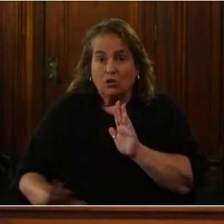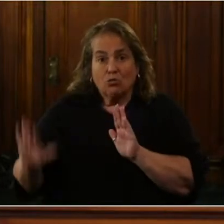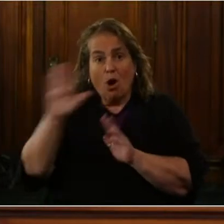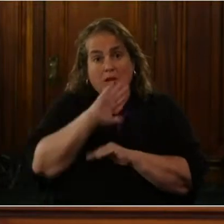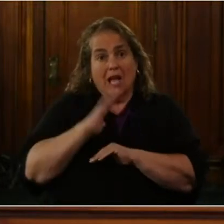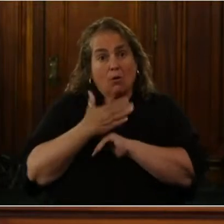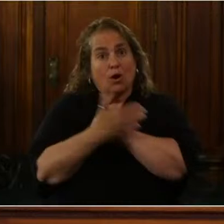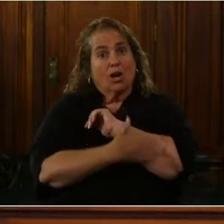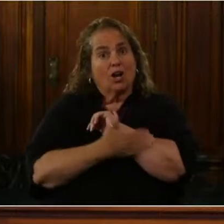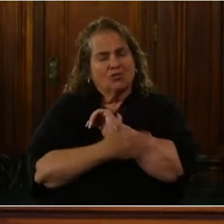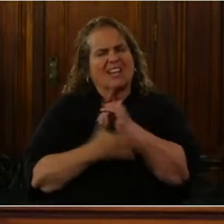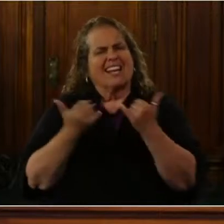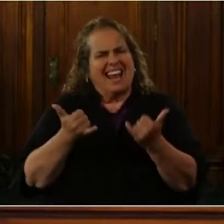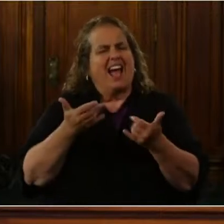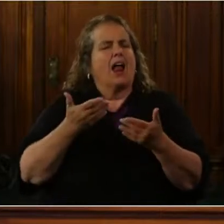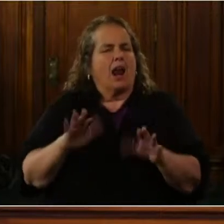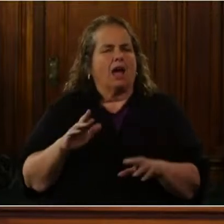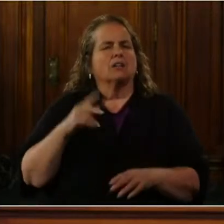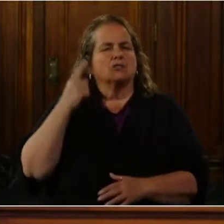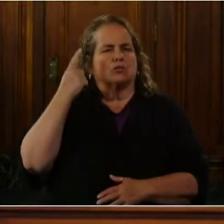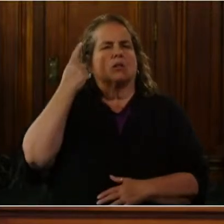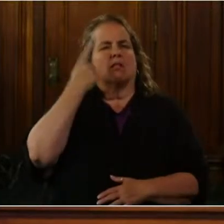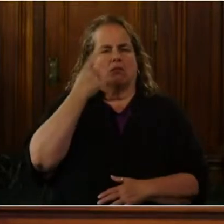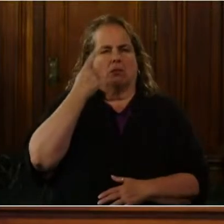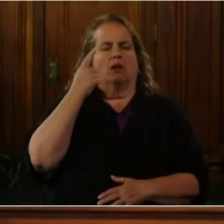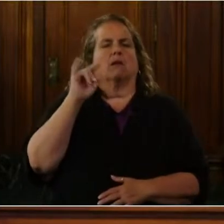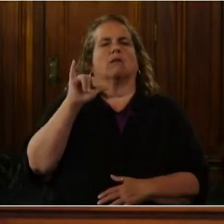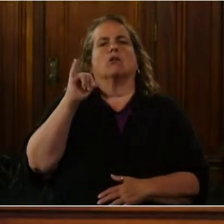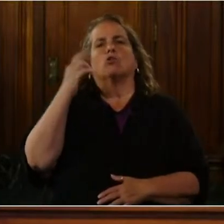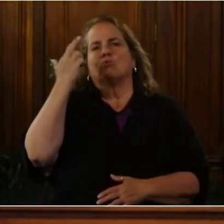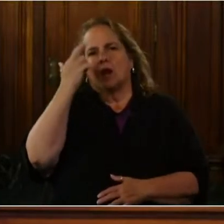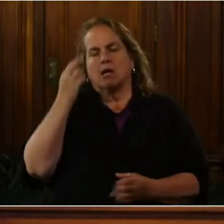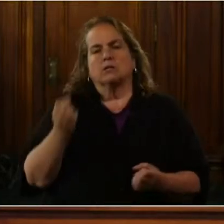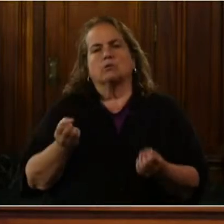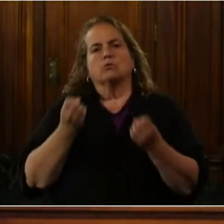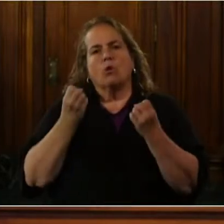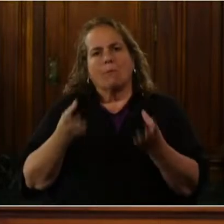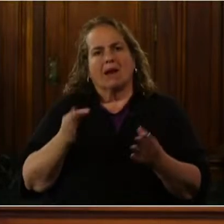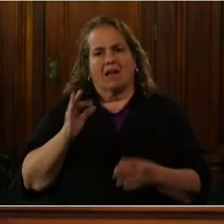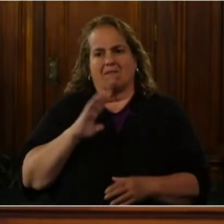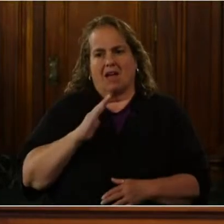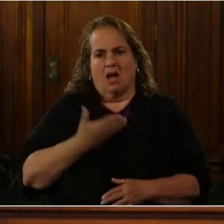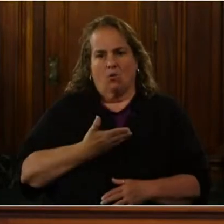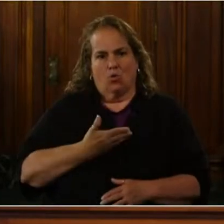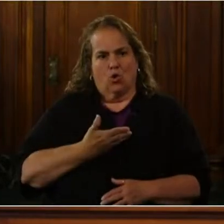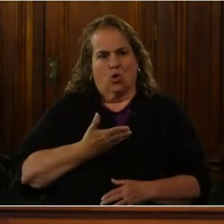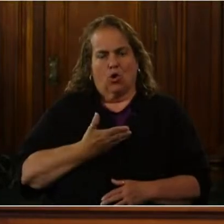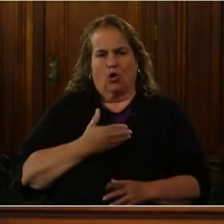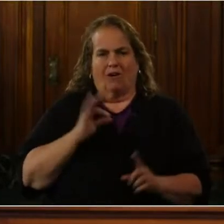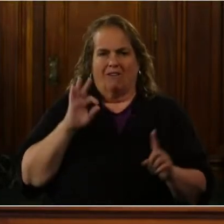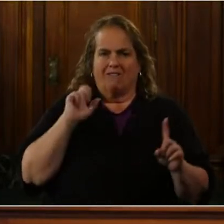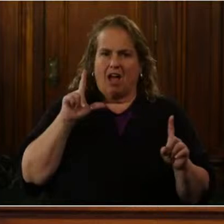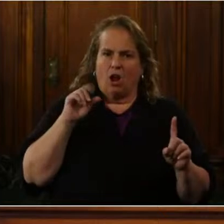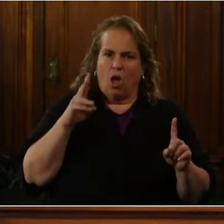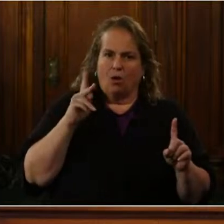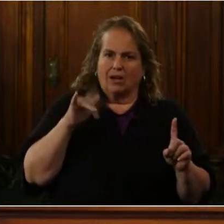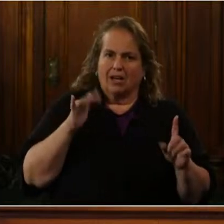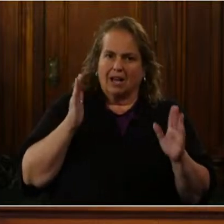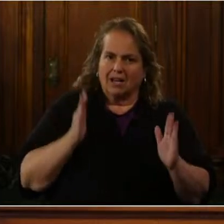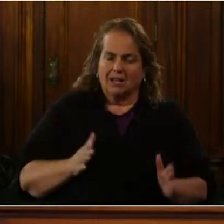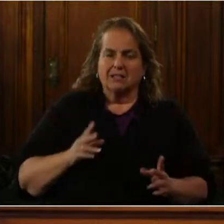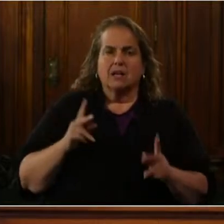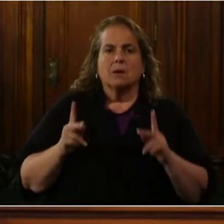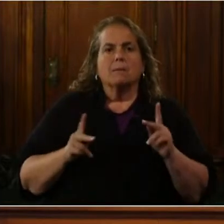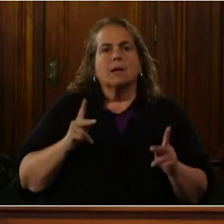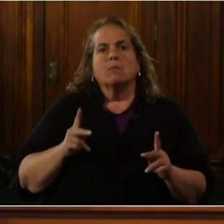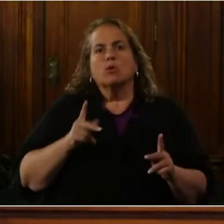can't we at least realize that in so many of our fellow Kentuckians, people that, again,